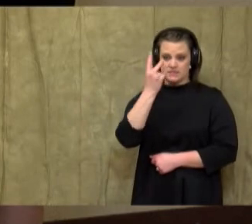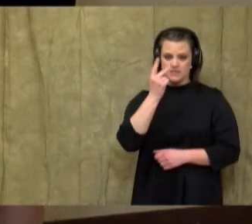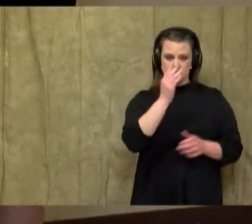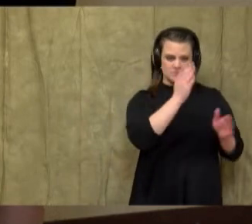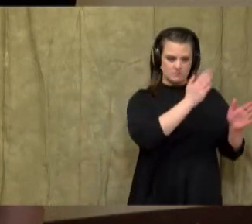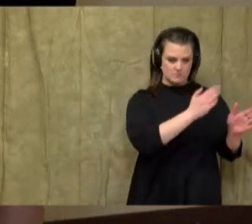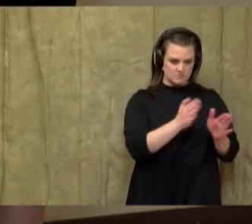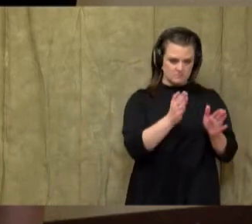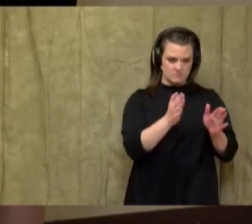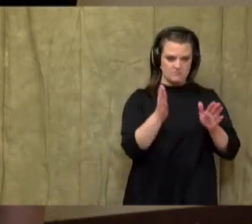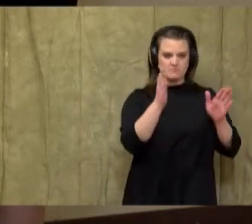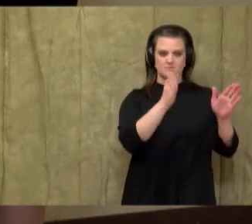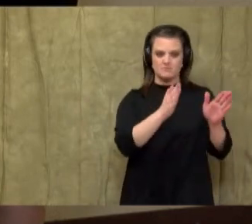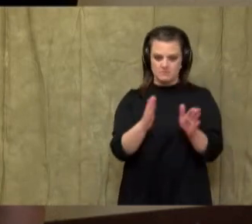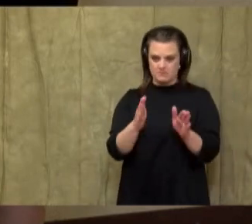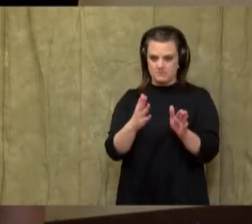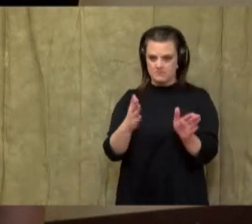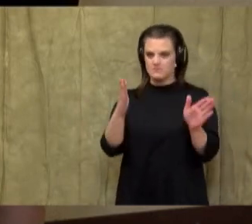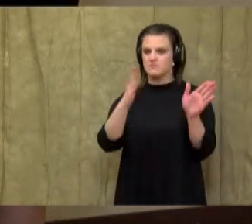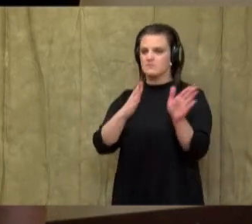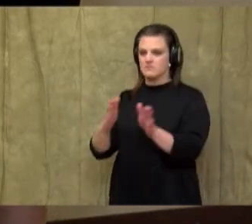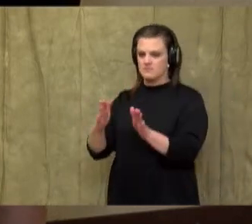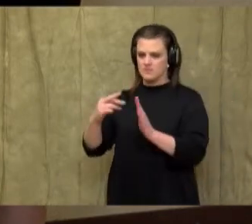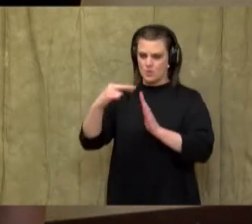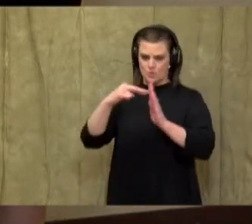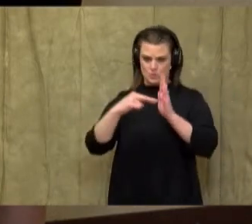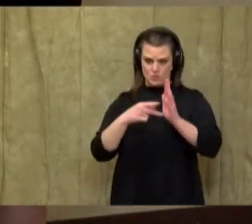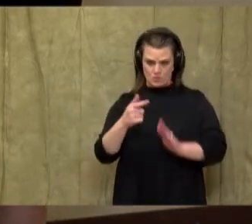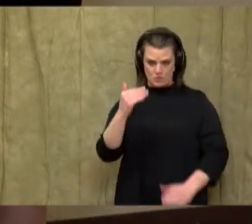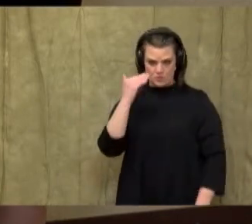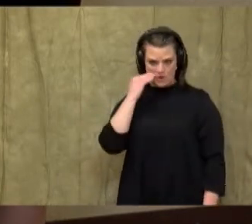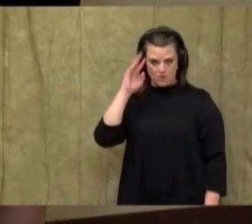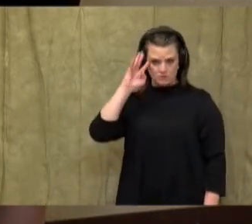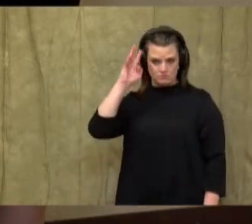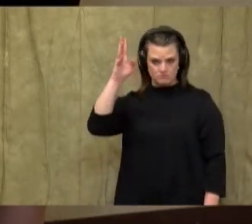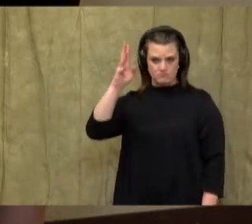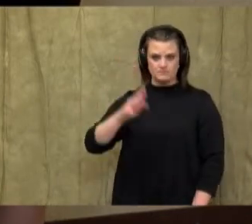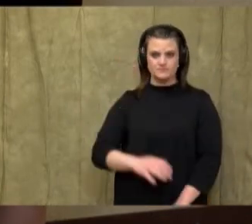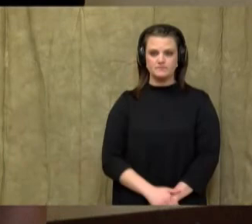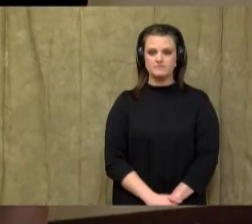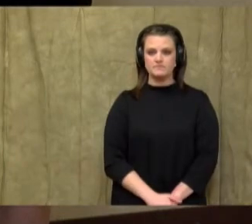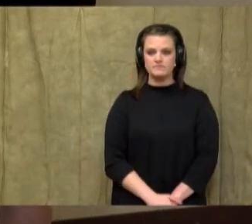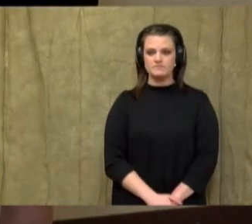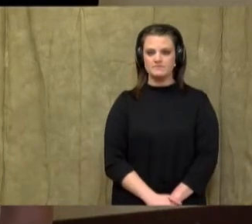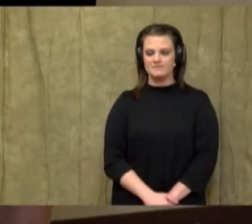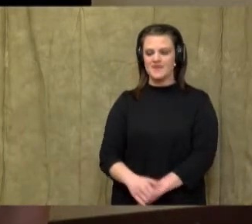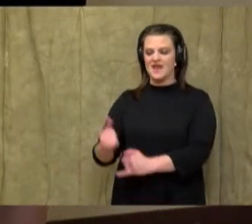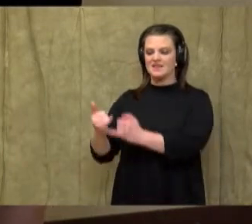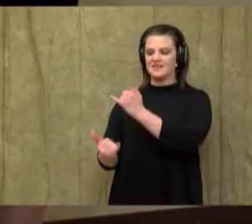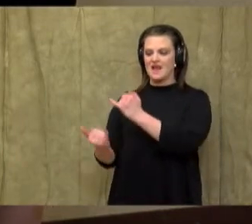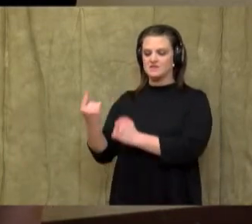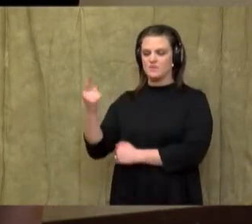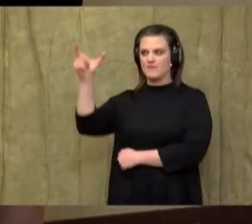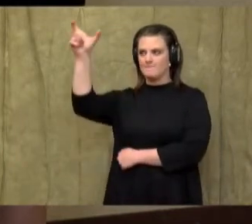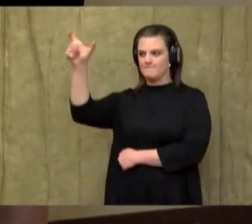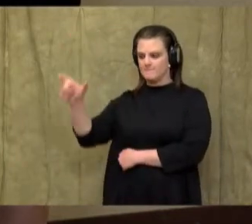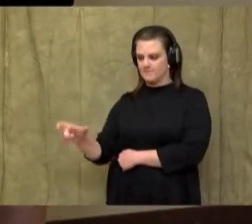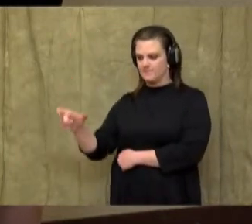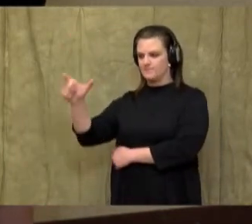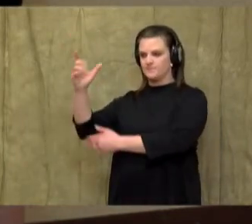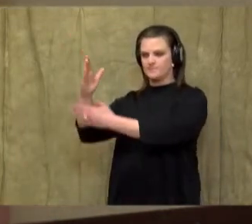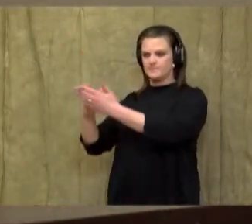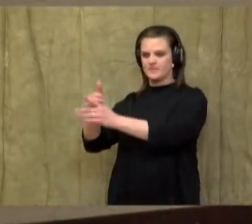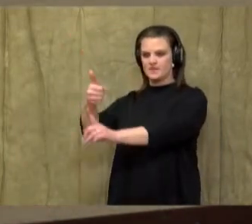pattern? Do we know a rule? If so, can you do this last section